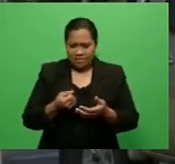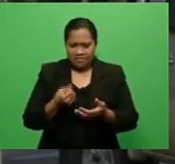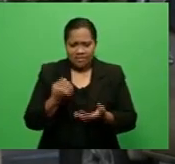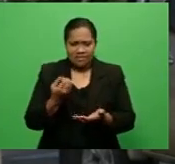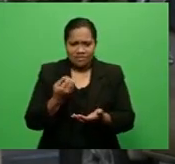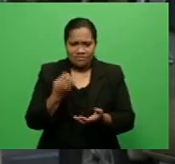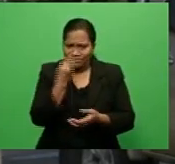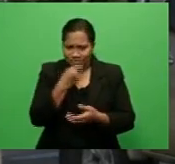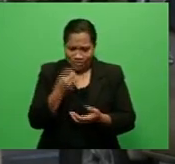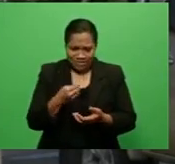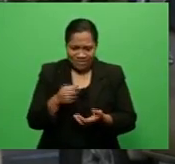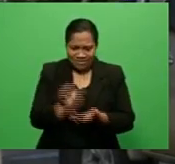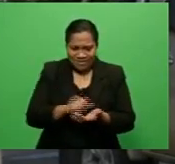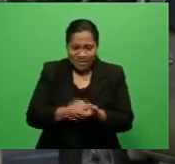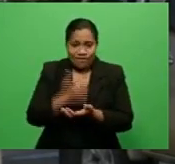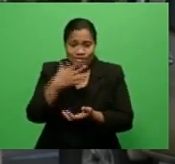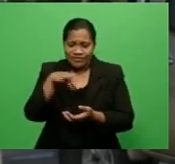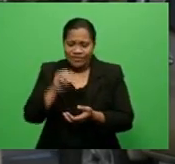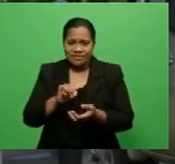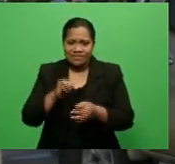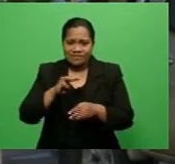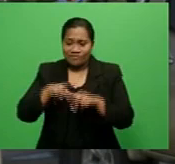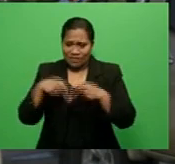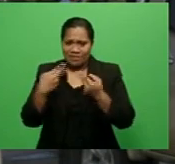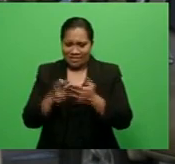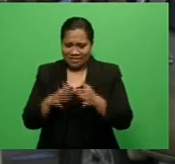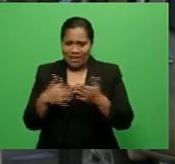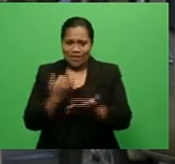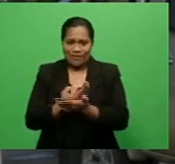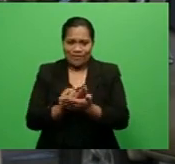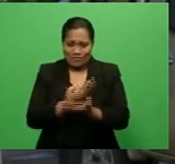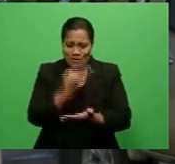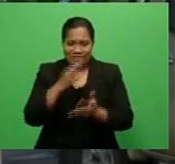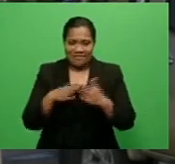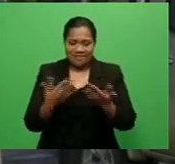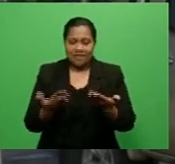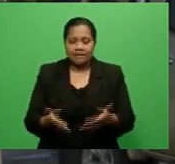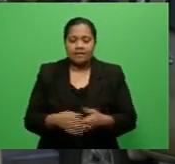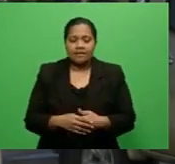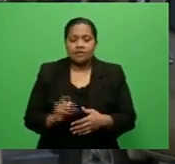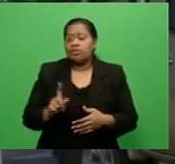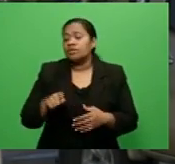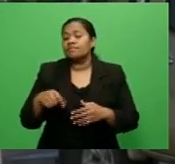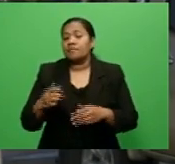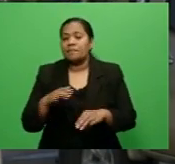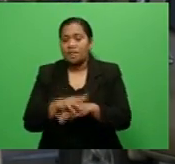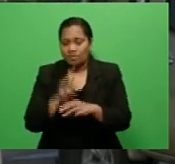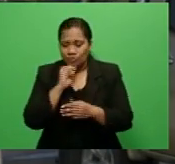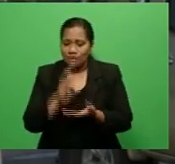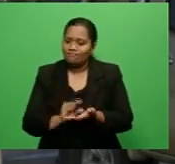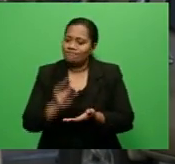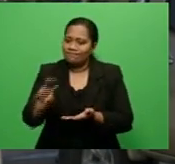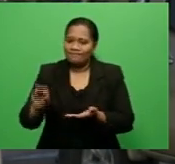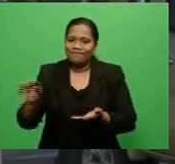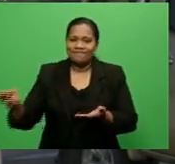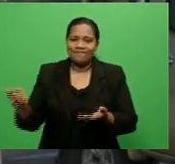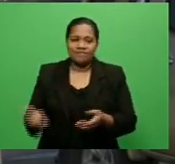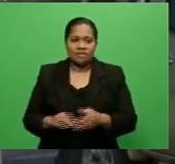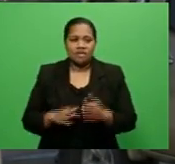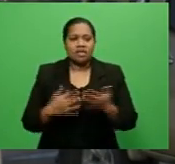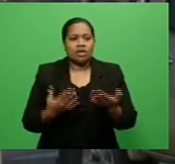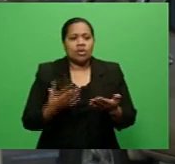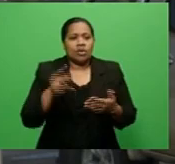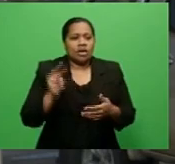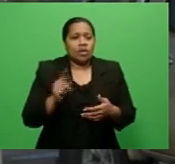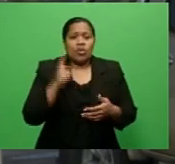distribute from coming month. And we also are actually looking for more groceries. We need 100